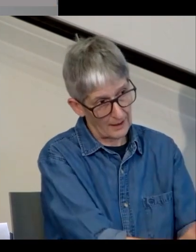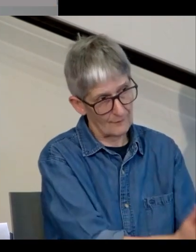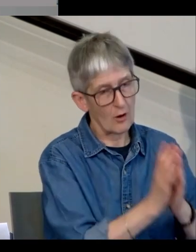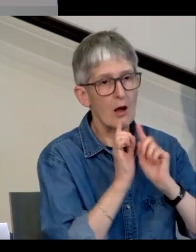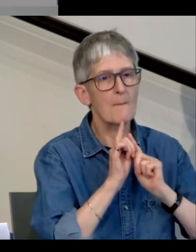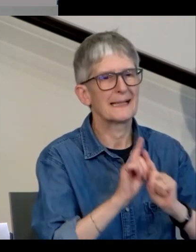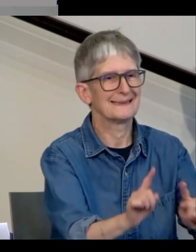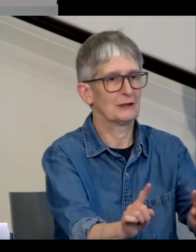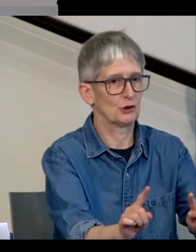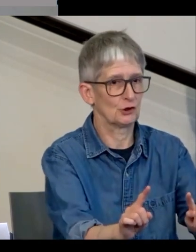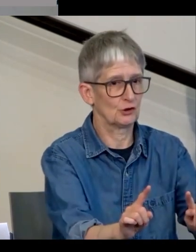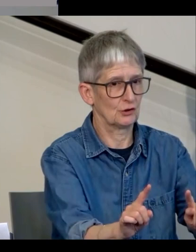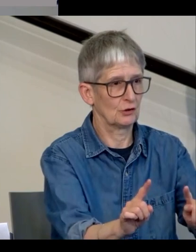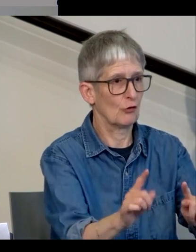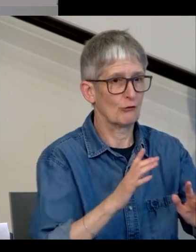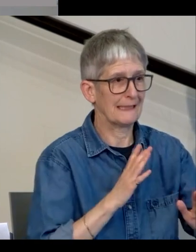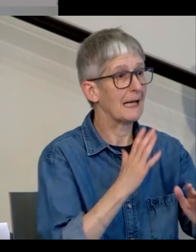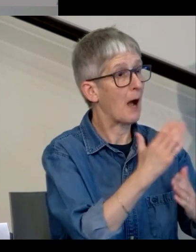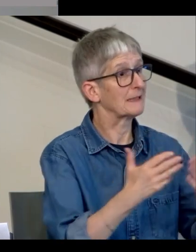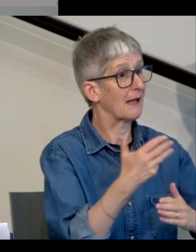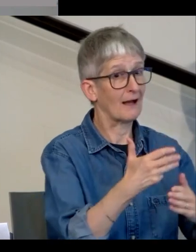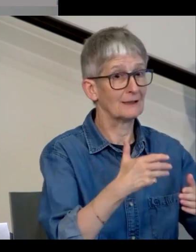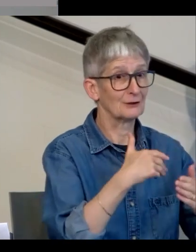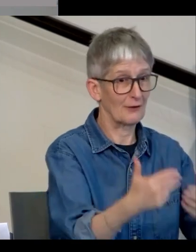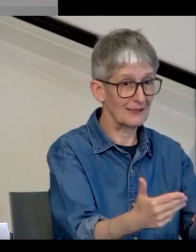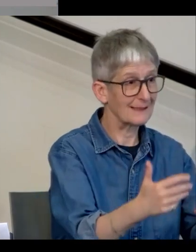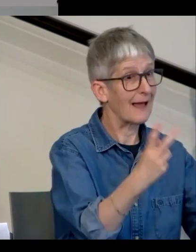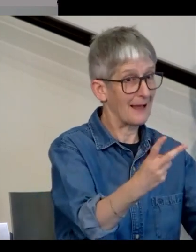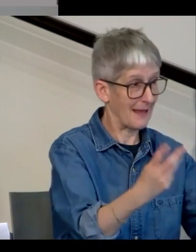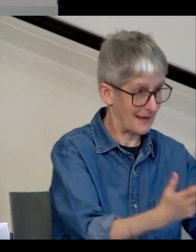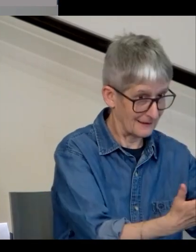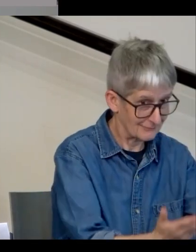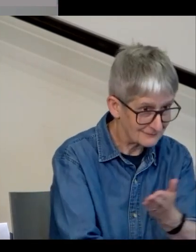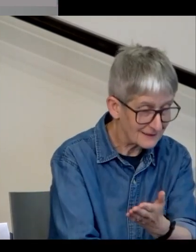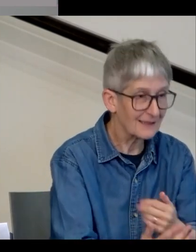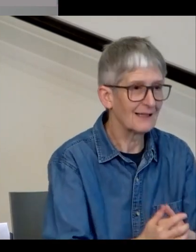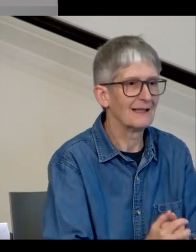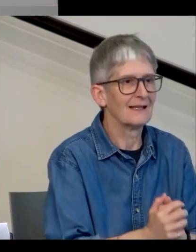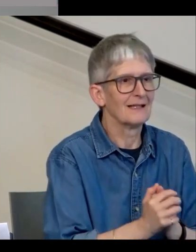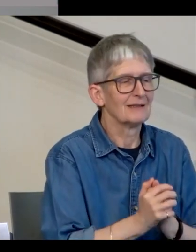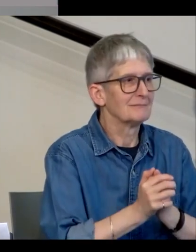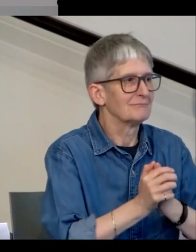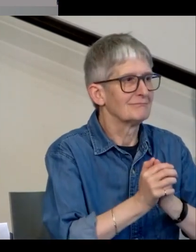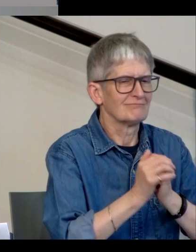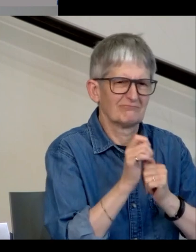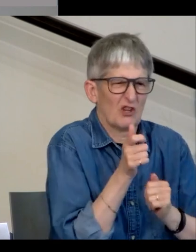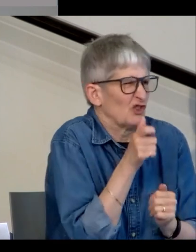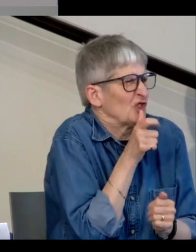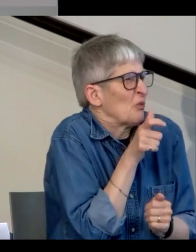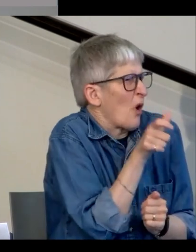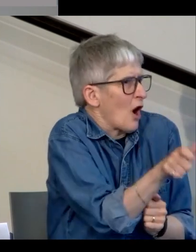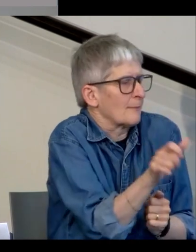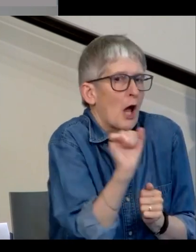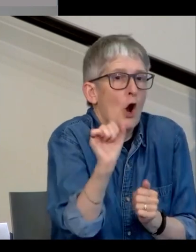that we've already heard in the 9:30, that you will bring it once again. It won't be mere words, but your